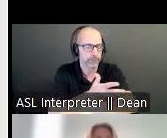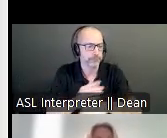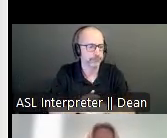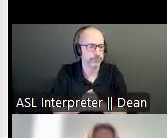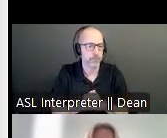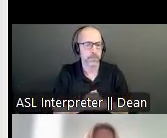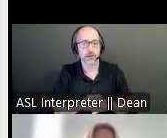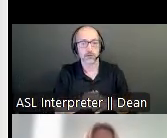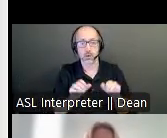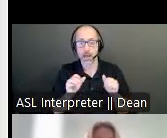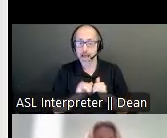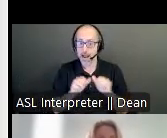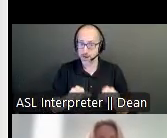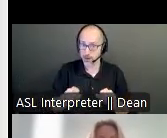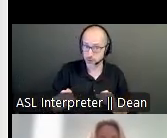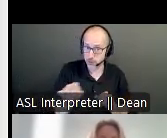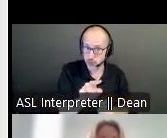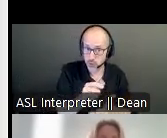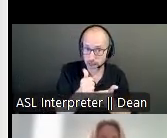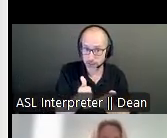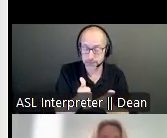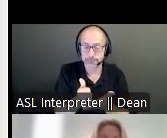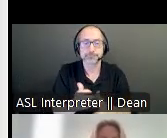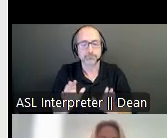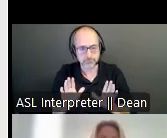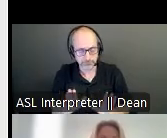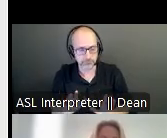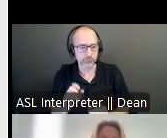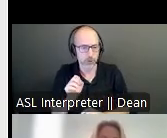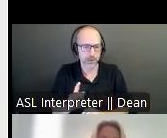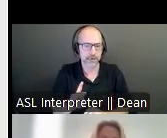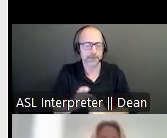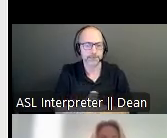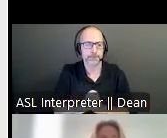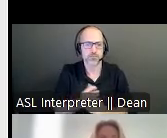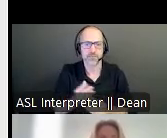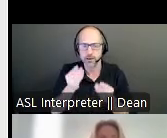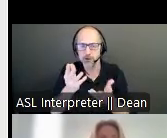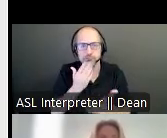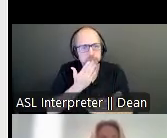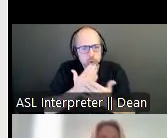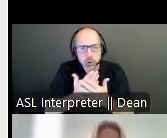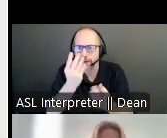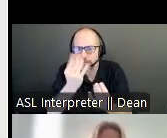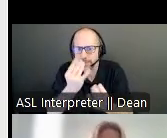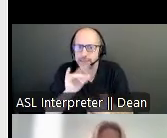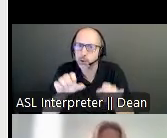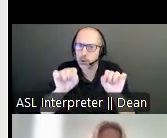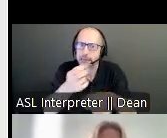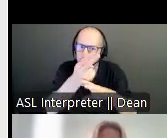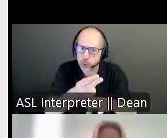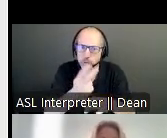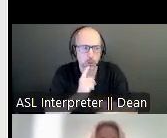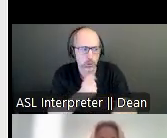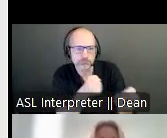How you can help. So before I leave this presentation, I want to, again, give you some practical information. So what I suggest